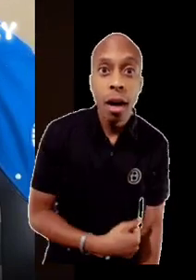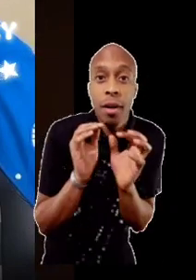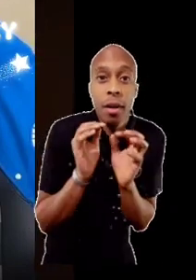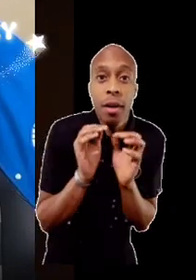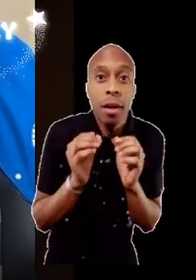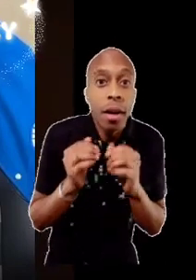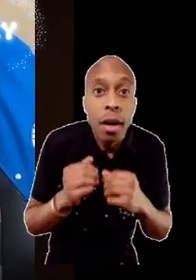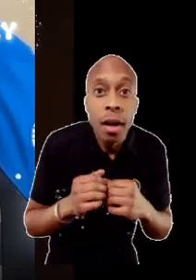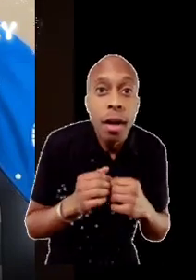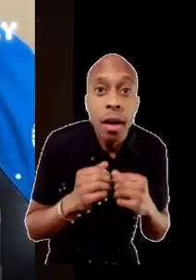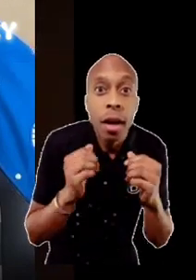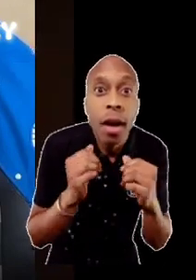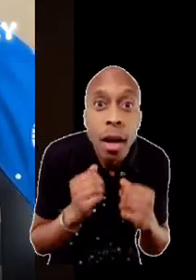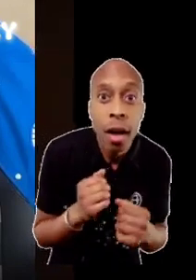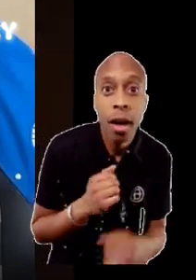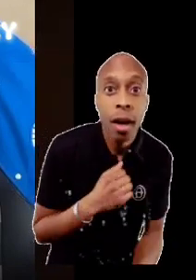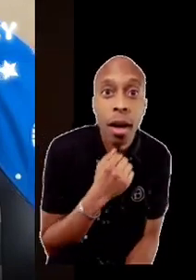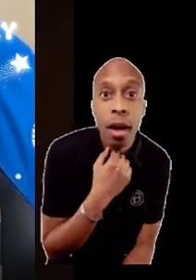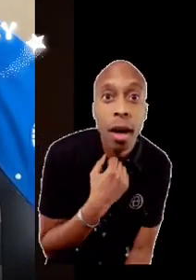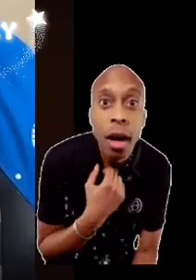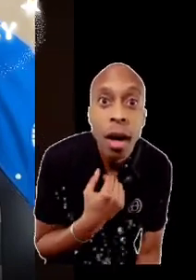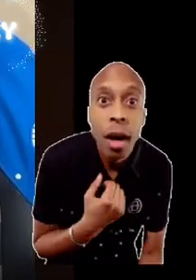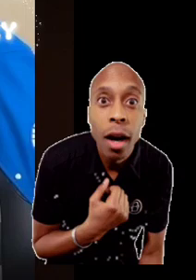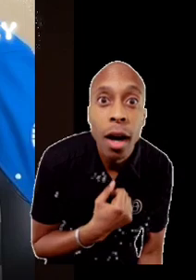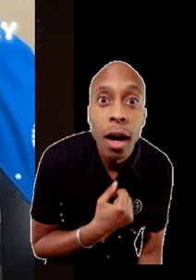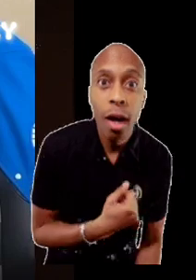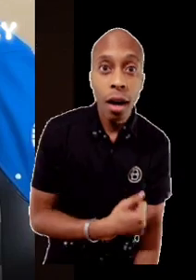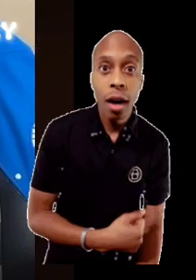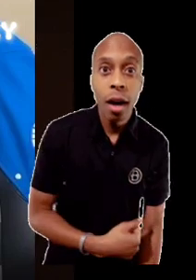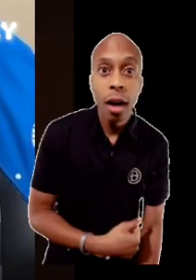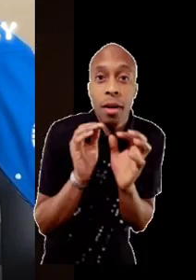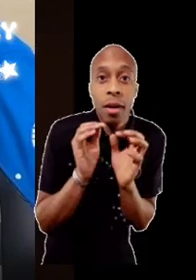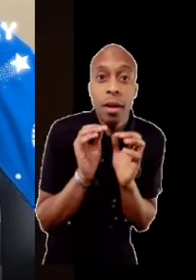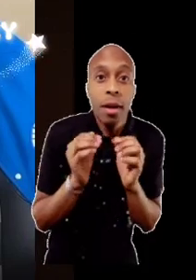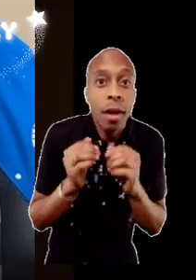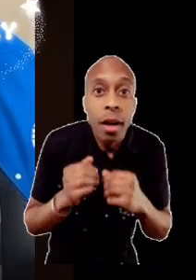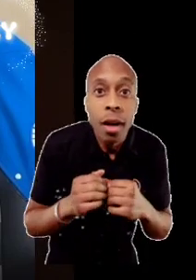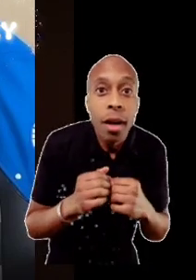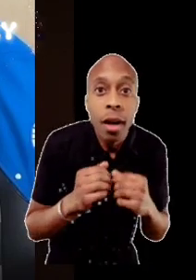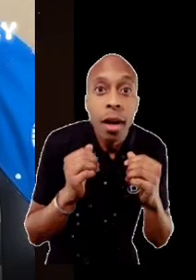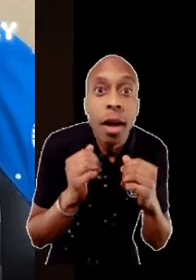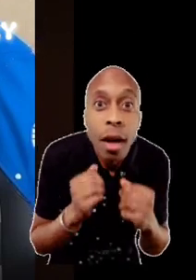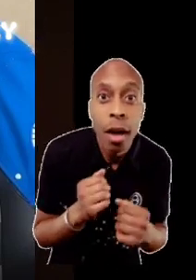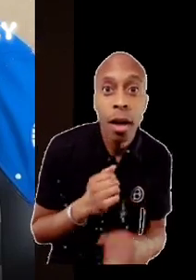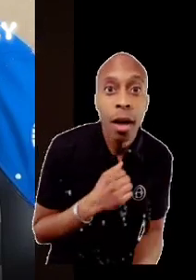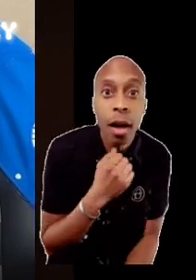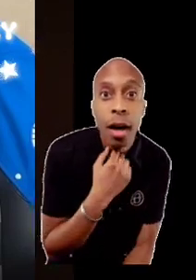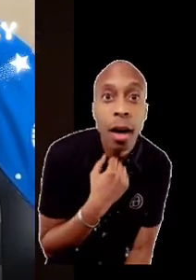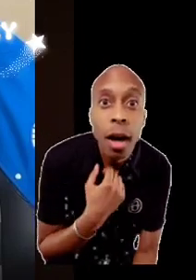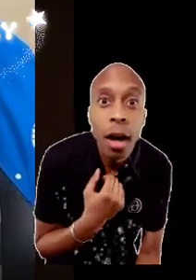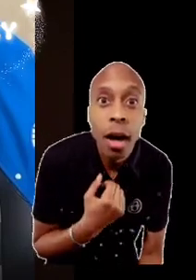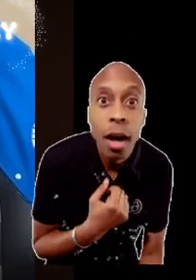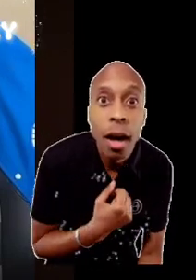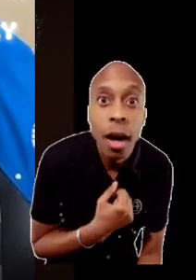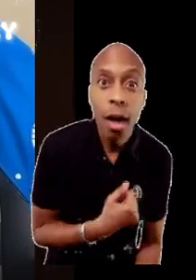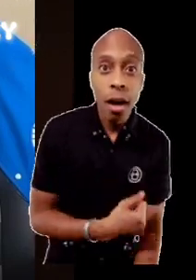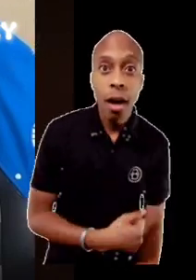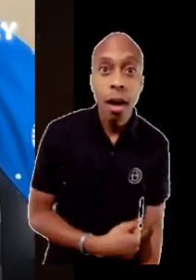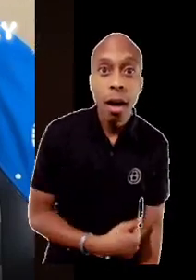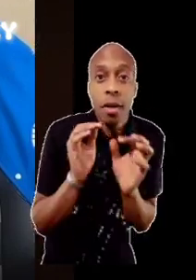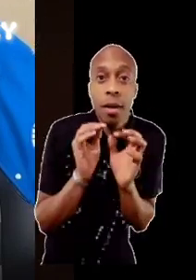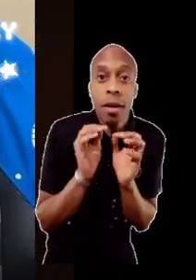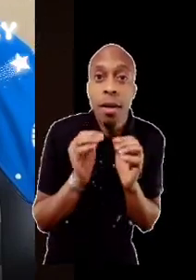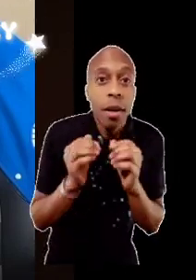I don't remember where it is, but let me tell y'all a little story about me. You hear? At the age of before I